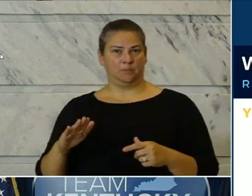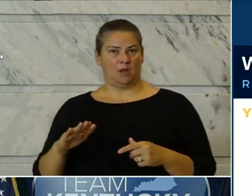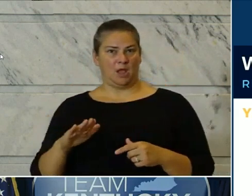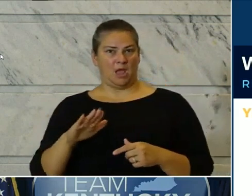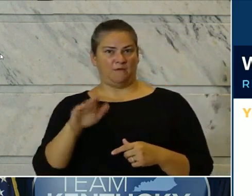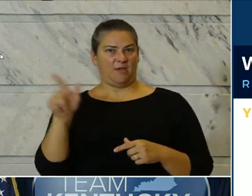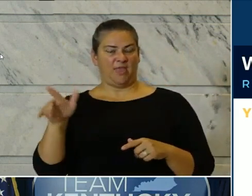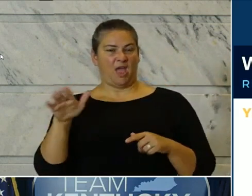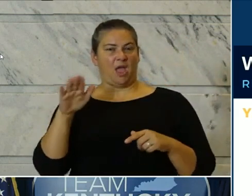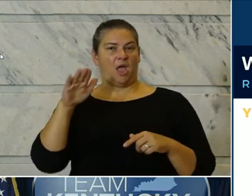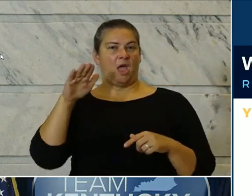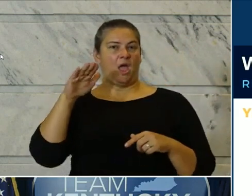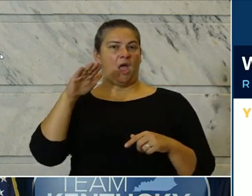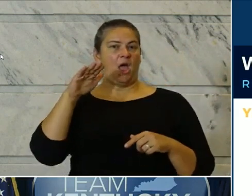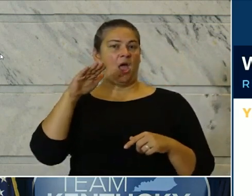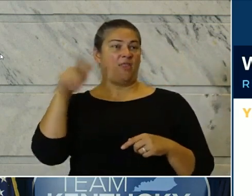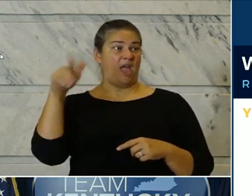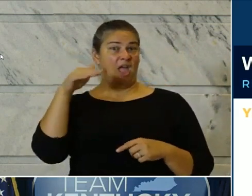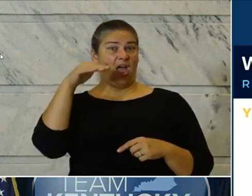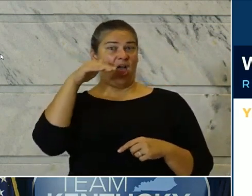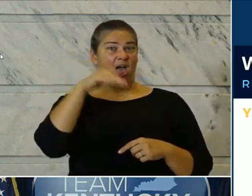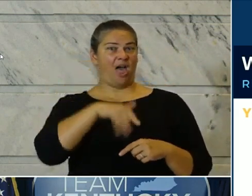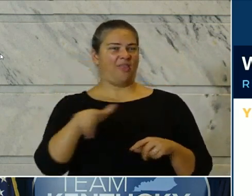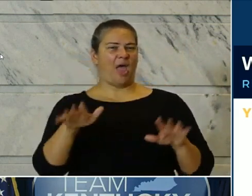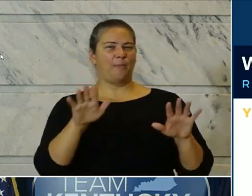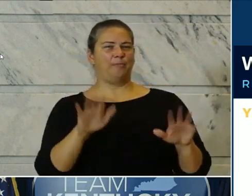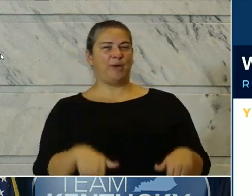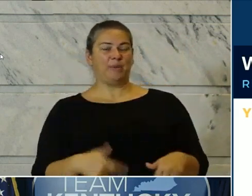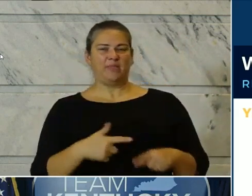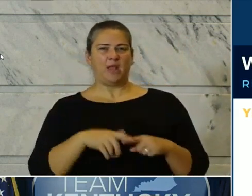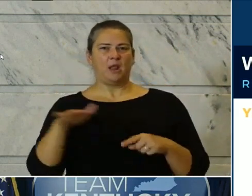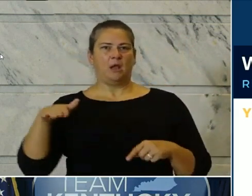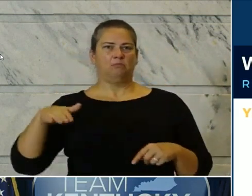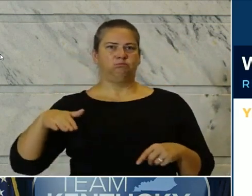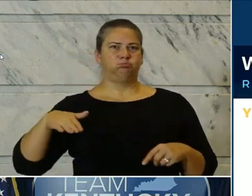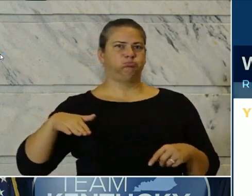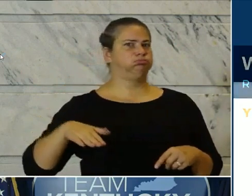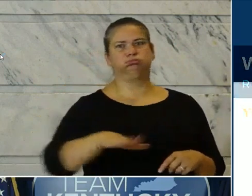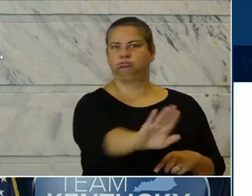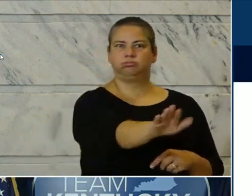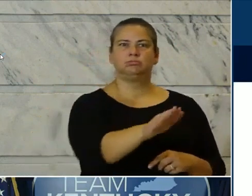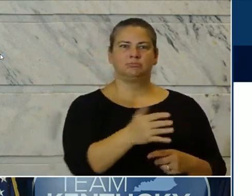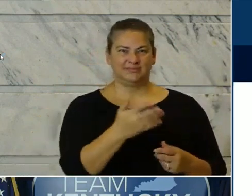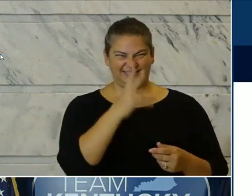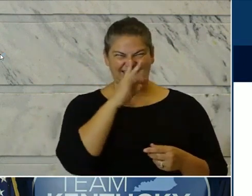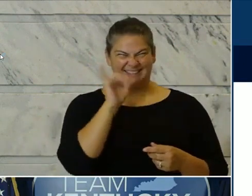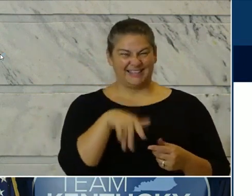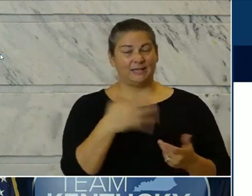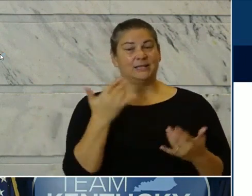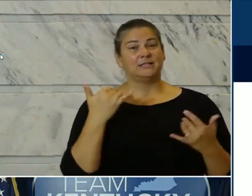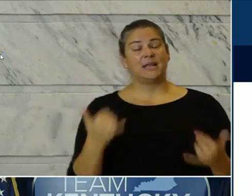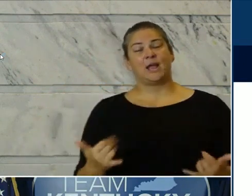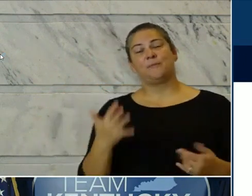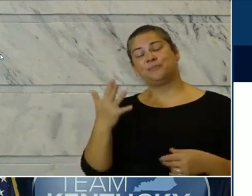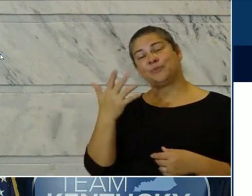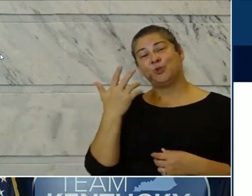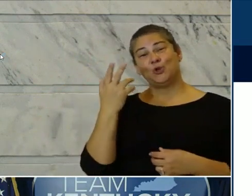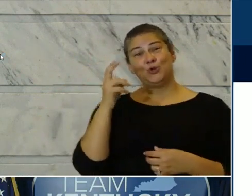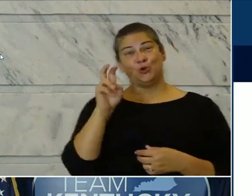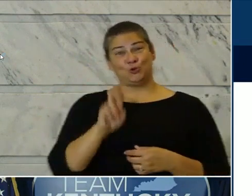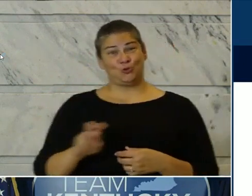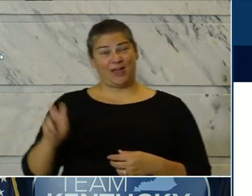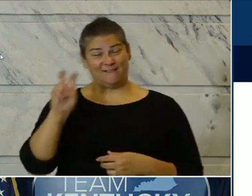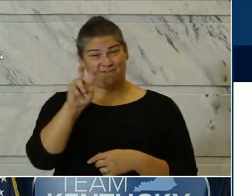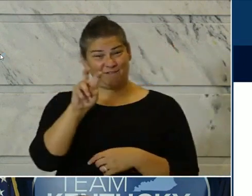what can happen. I want to give a quick update on the travel advisory states. Remember, we just set a travel advisory